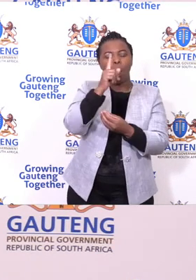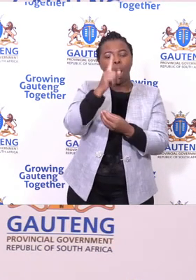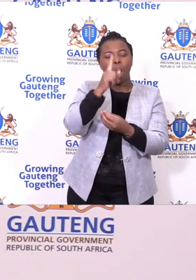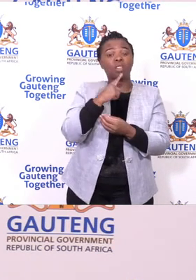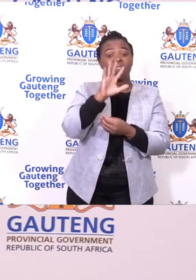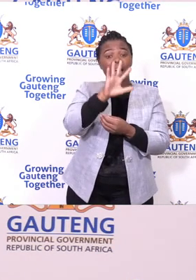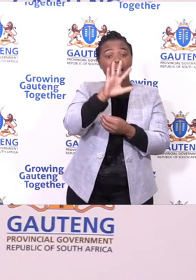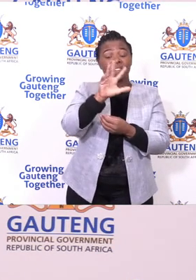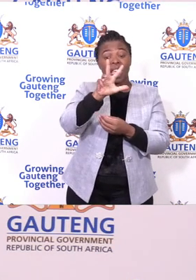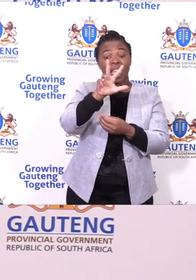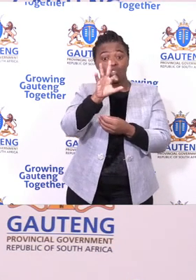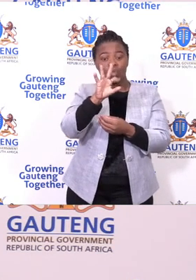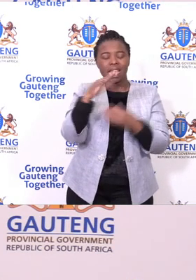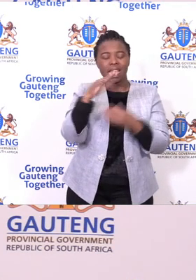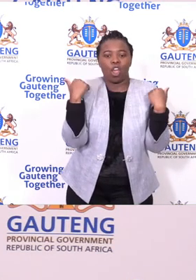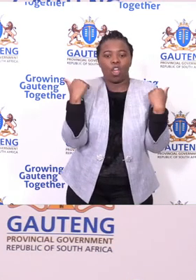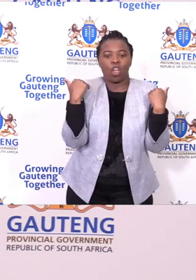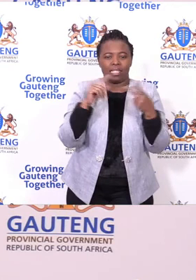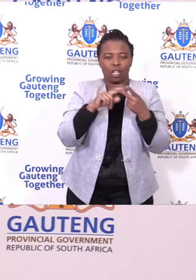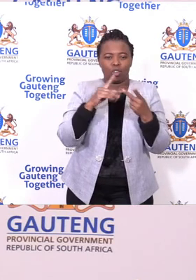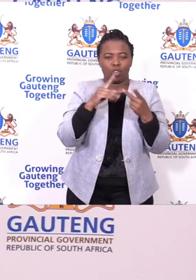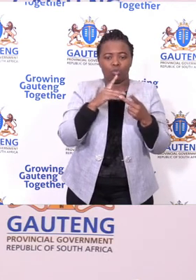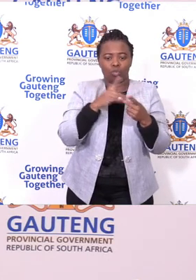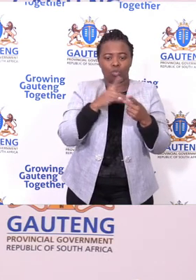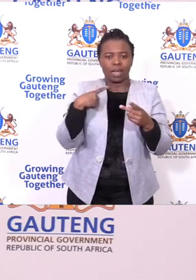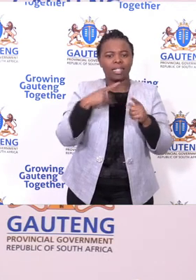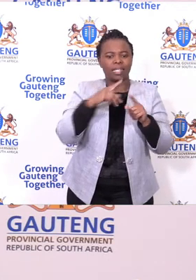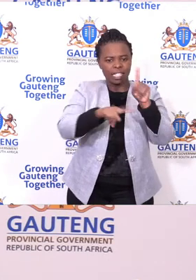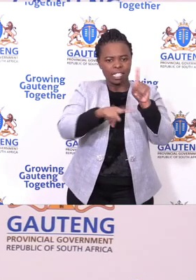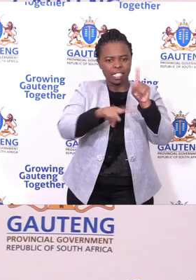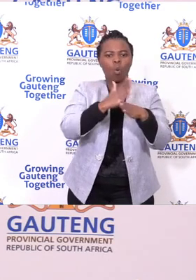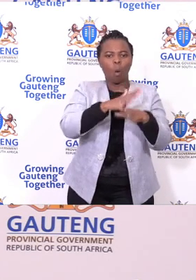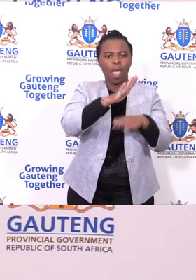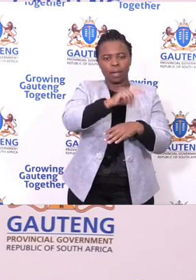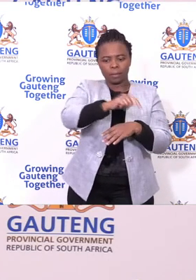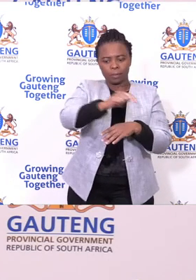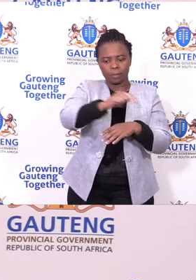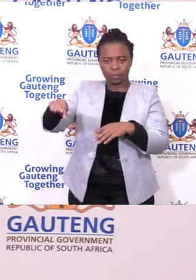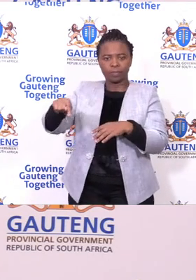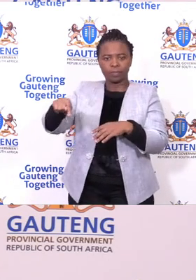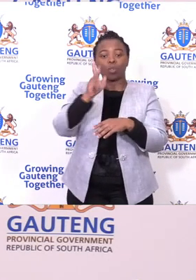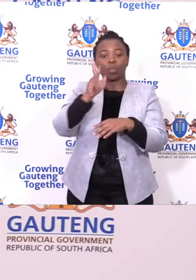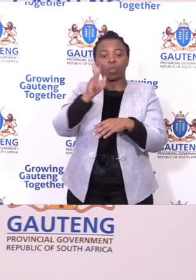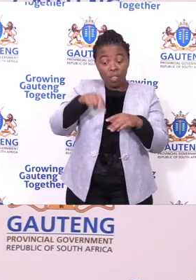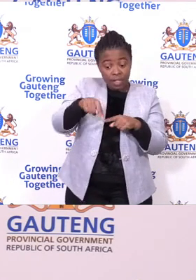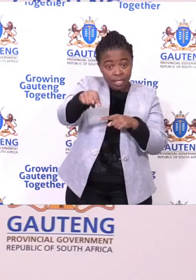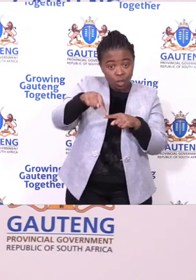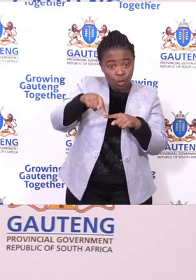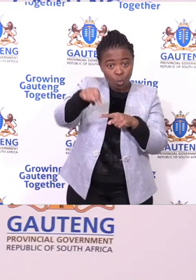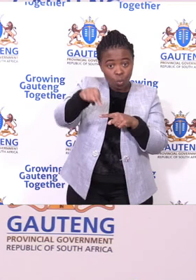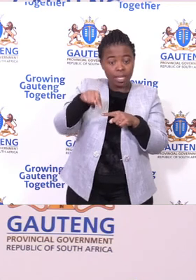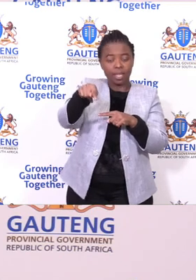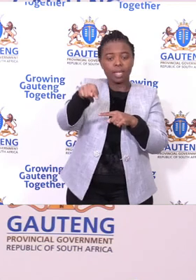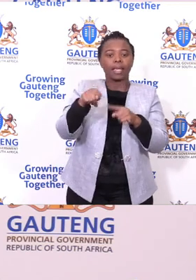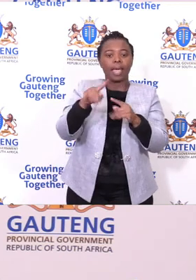1,583 nurses, doctors, and all other categories. This also includes what we have welcomed this week from additional